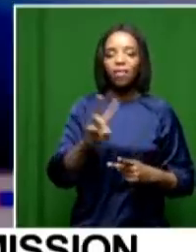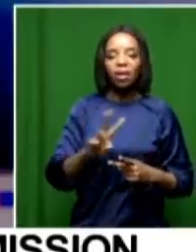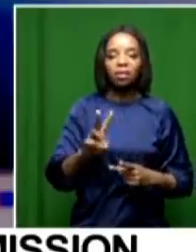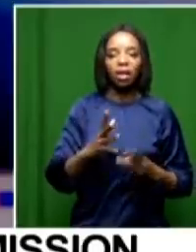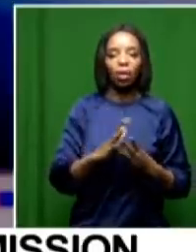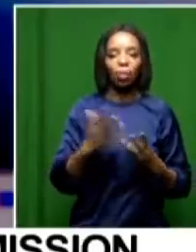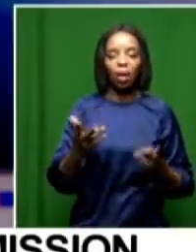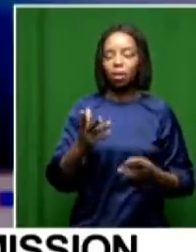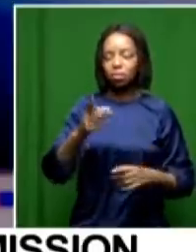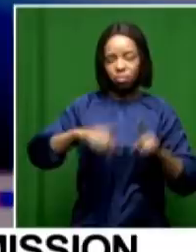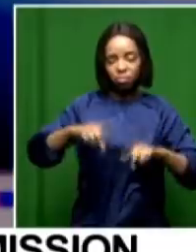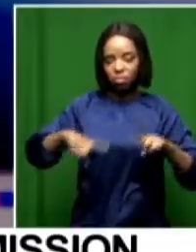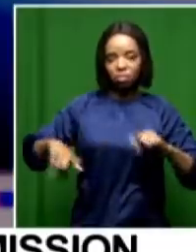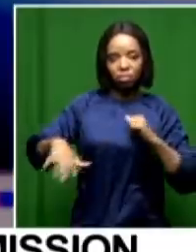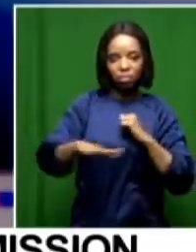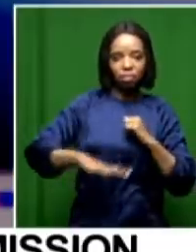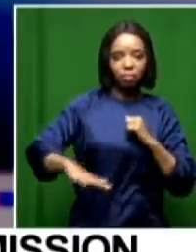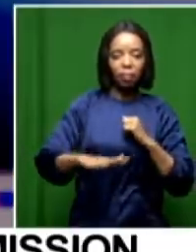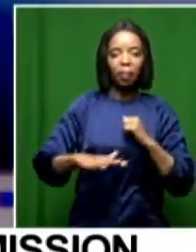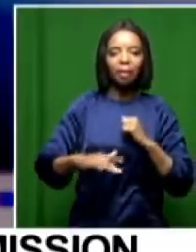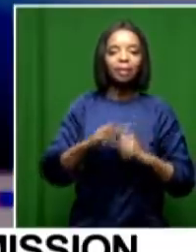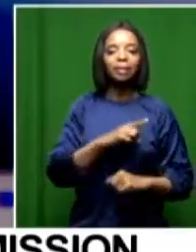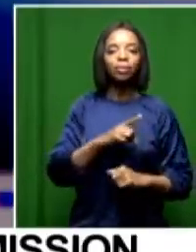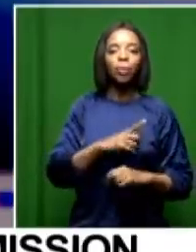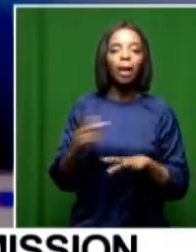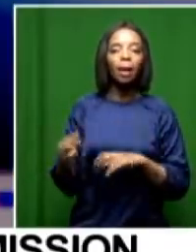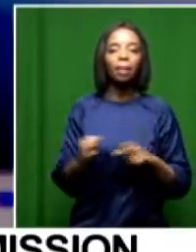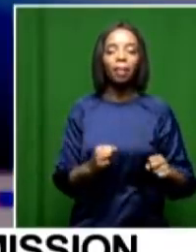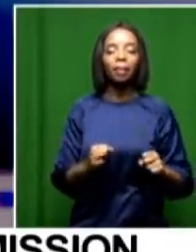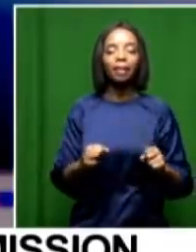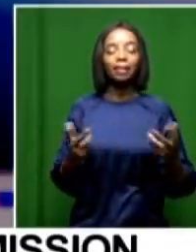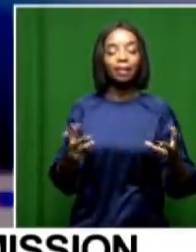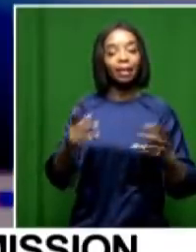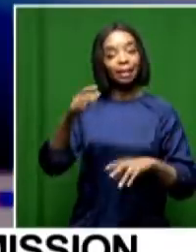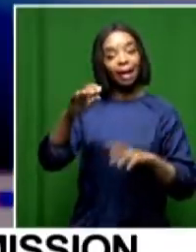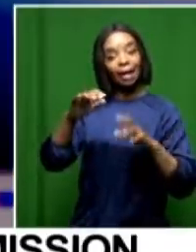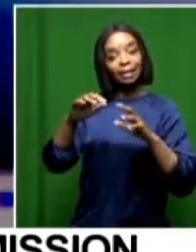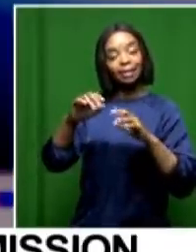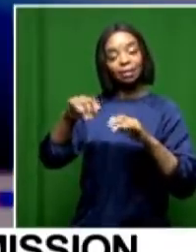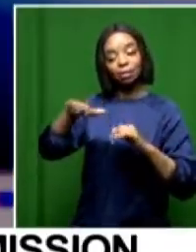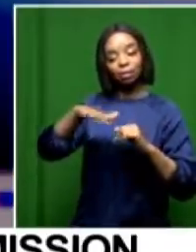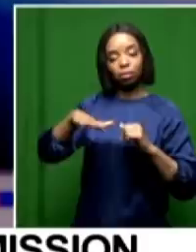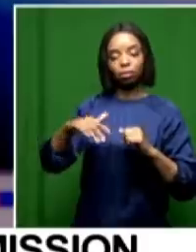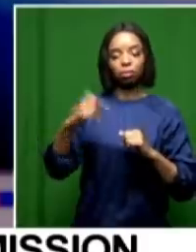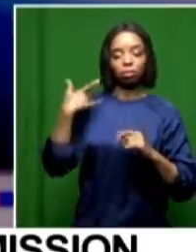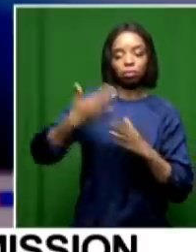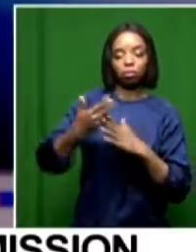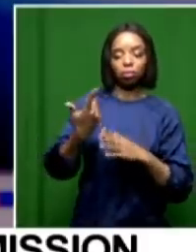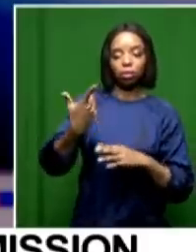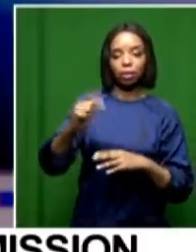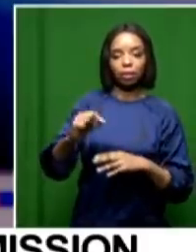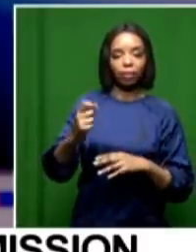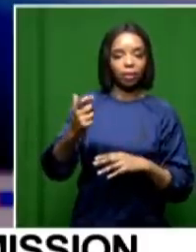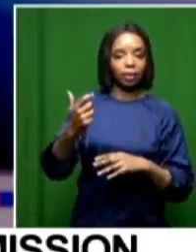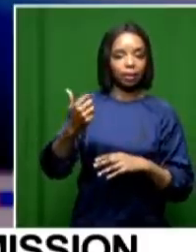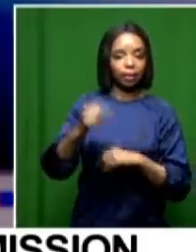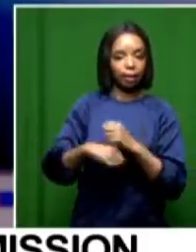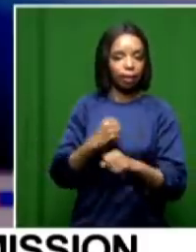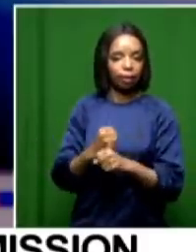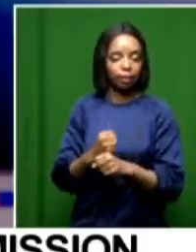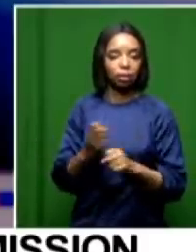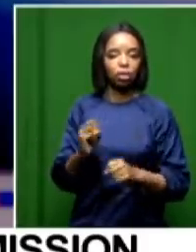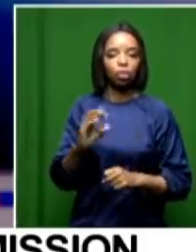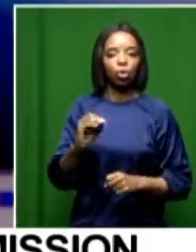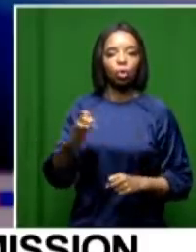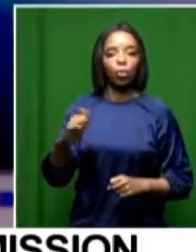seen have been in a war, permanent state of war over the natural resources for over 60 to 70 years. Mm-hmm. So Glencore is part and parcel of a